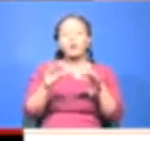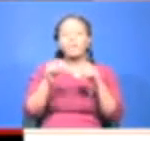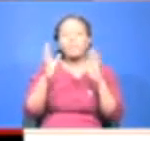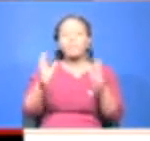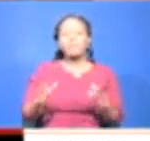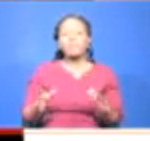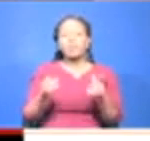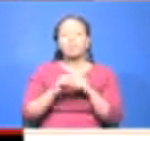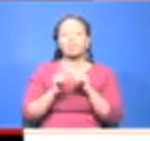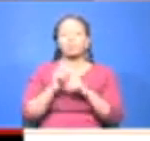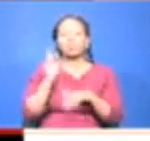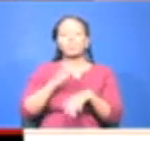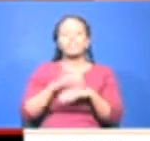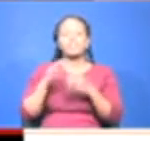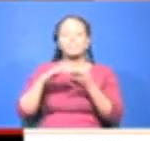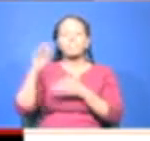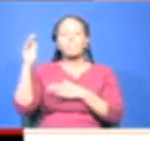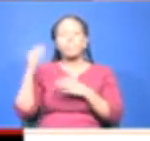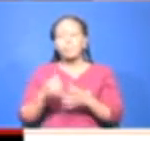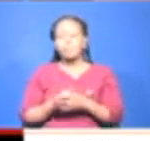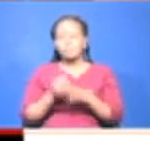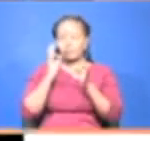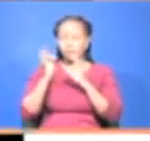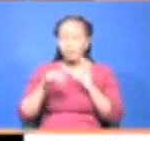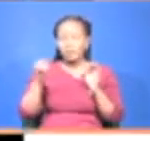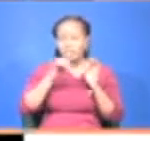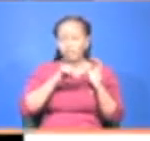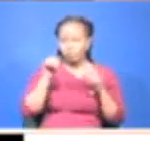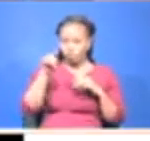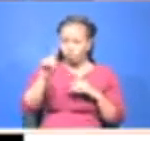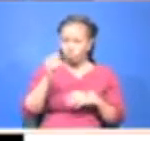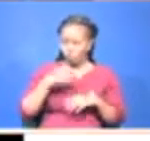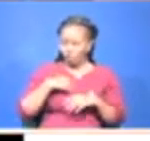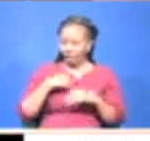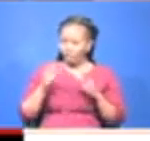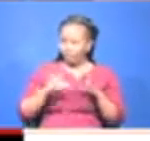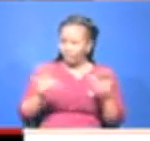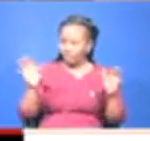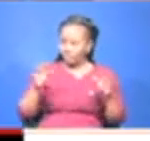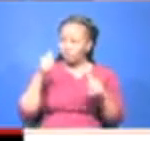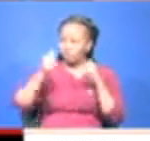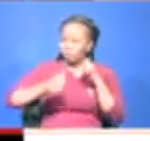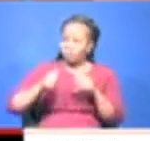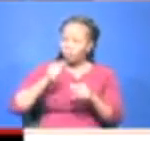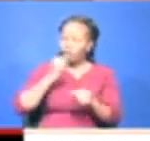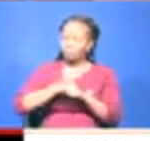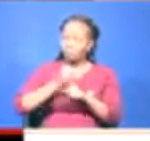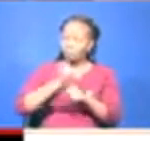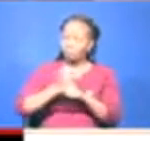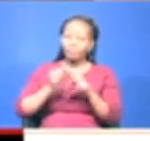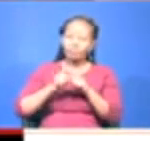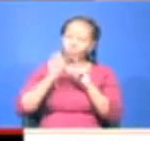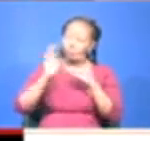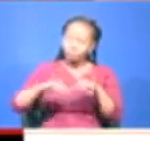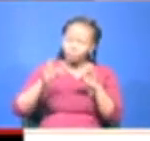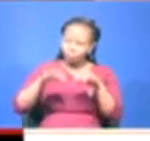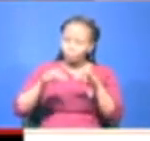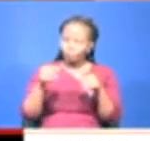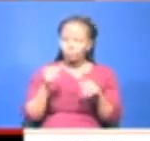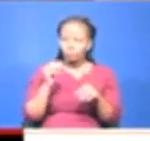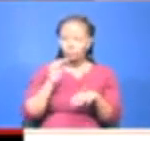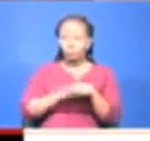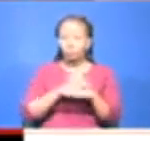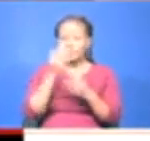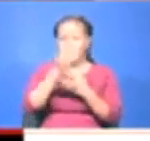produce maximum? So if you have a hectare of land, that you are reaping the most you can from that land in terms of production. Because